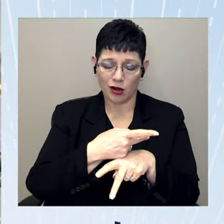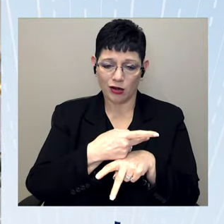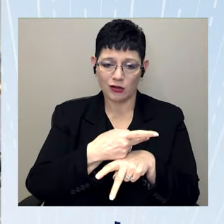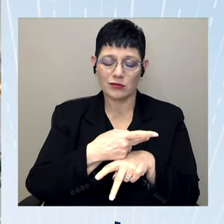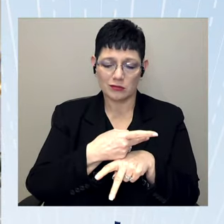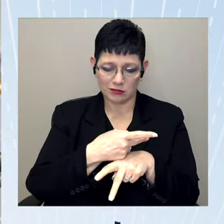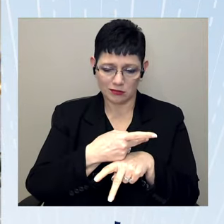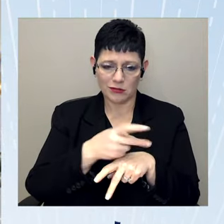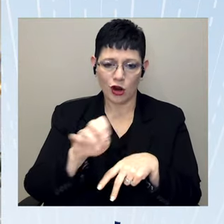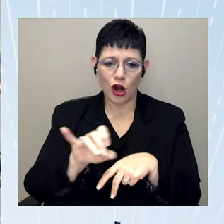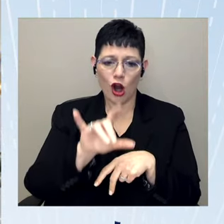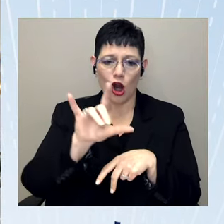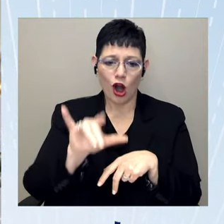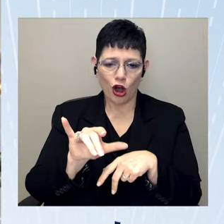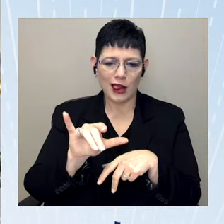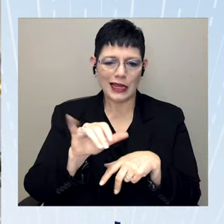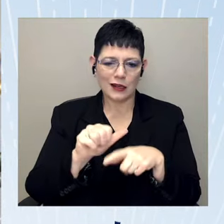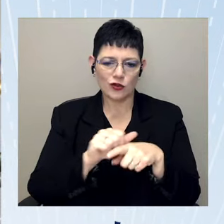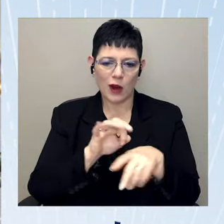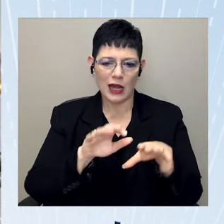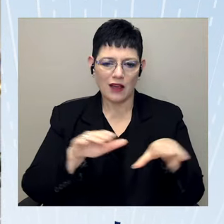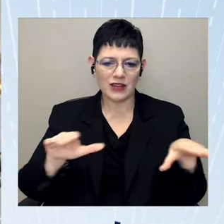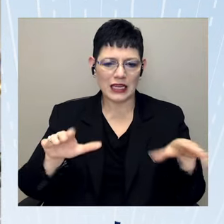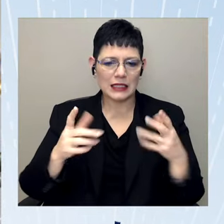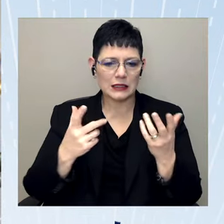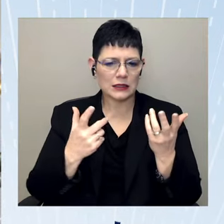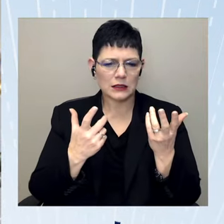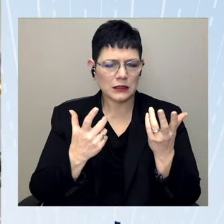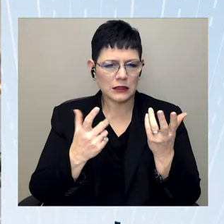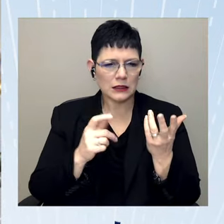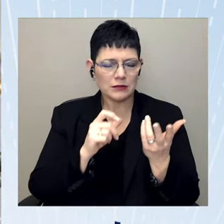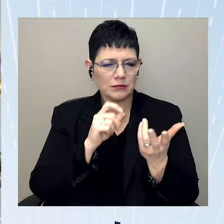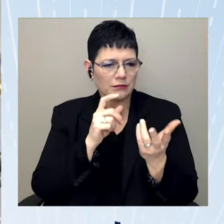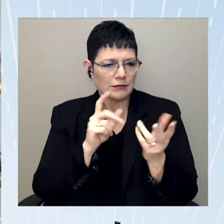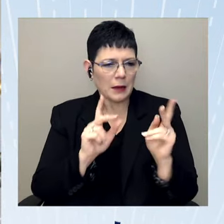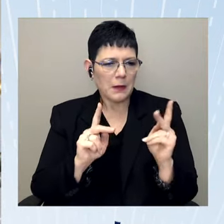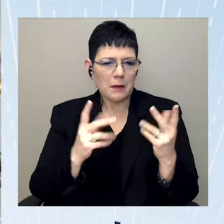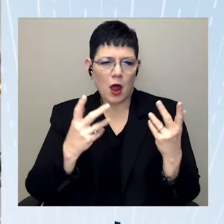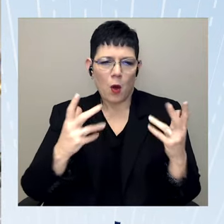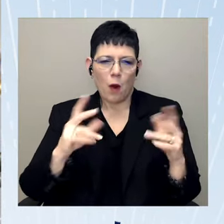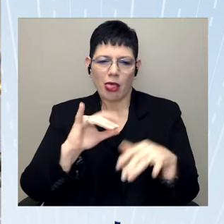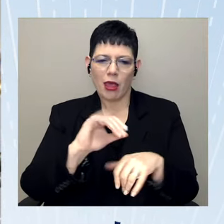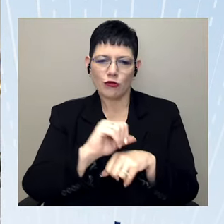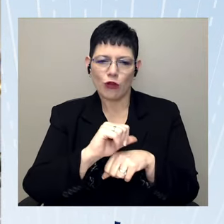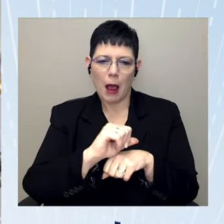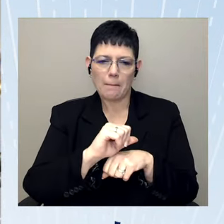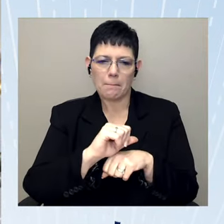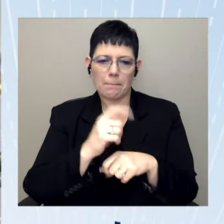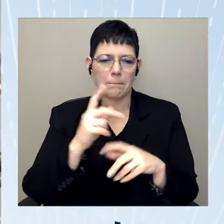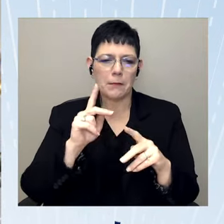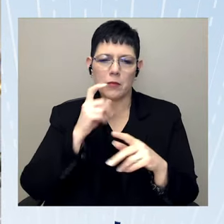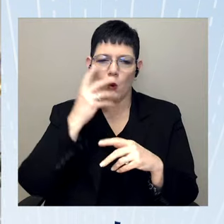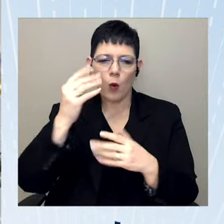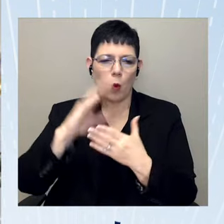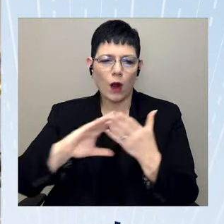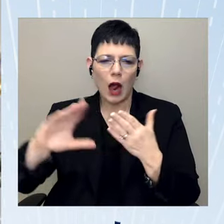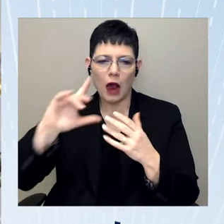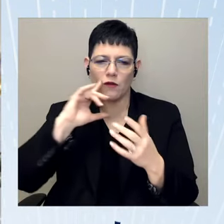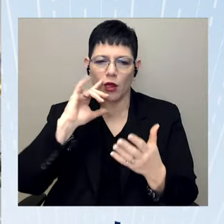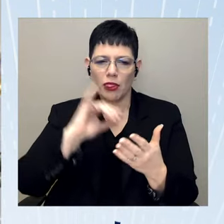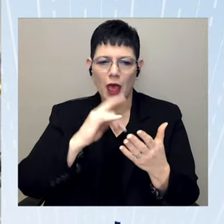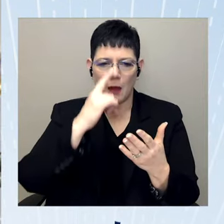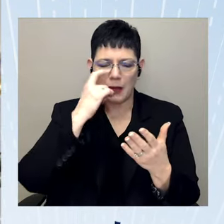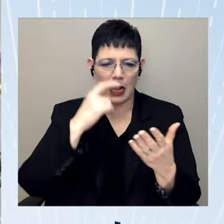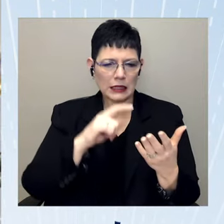attractive field to the upcoming generation because the cost of living in our state does not add up to the